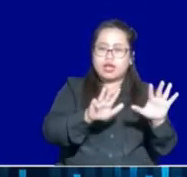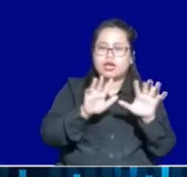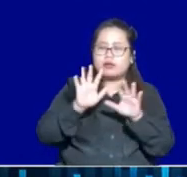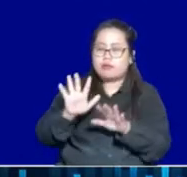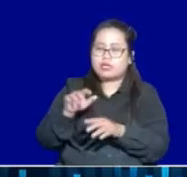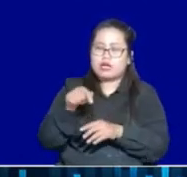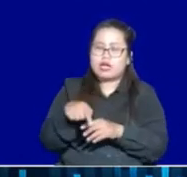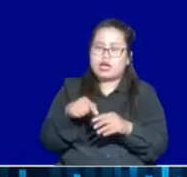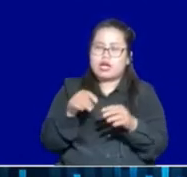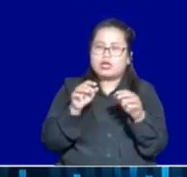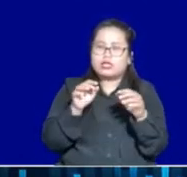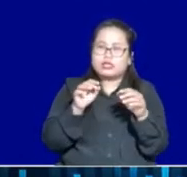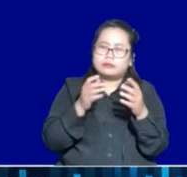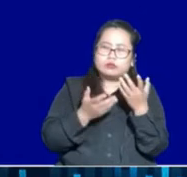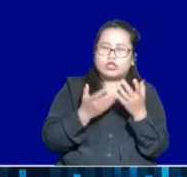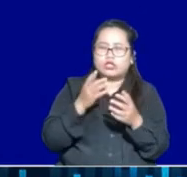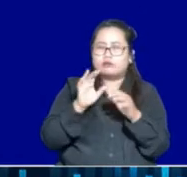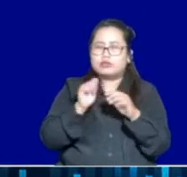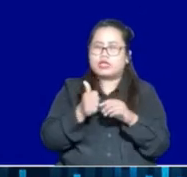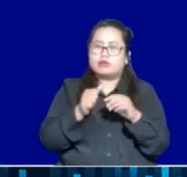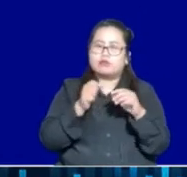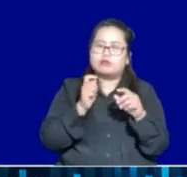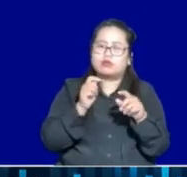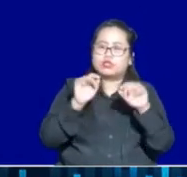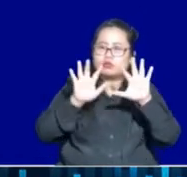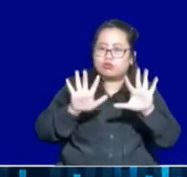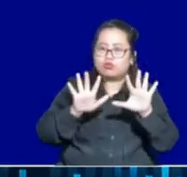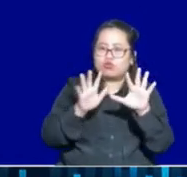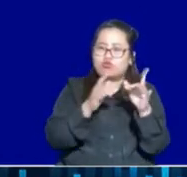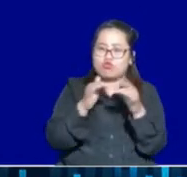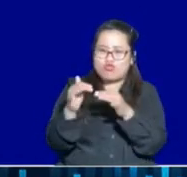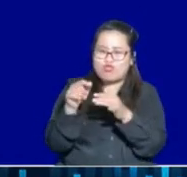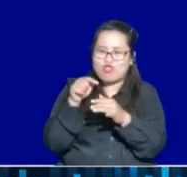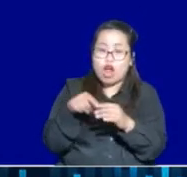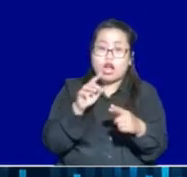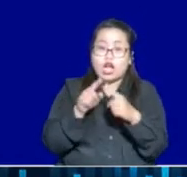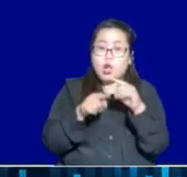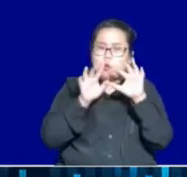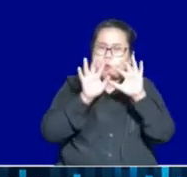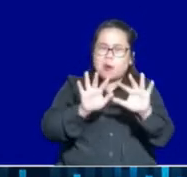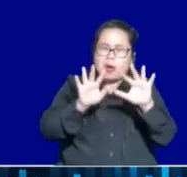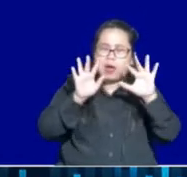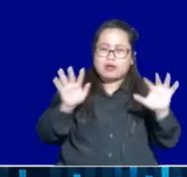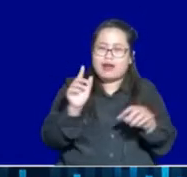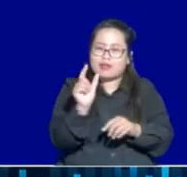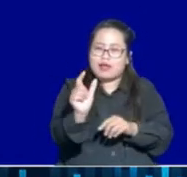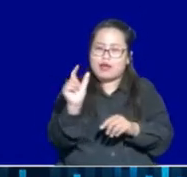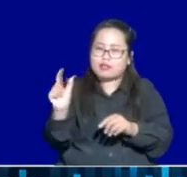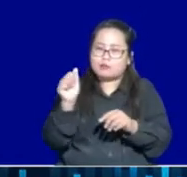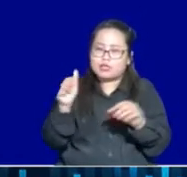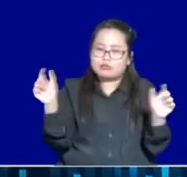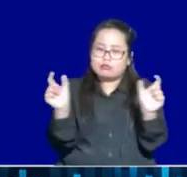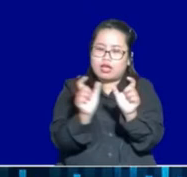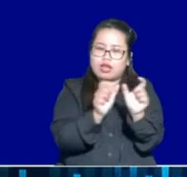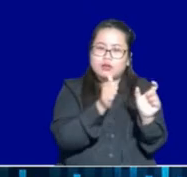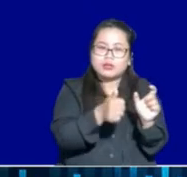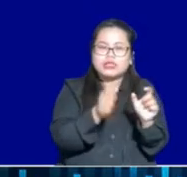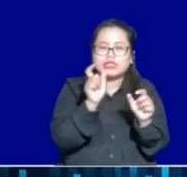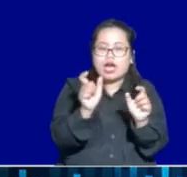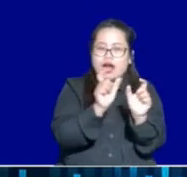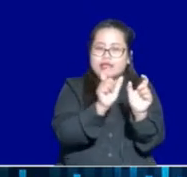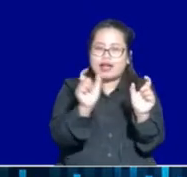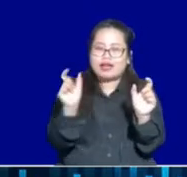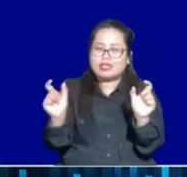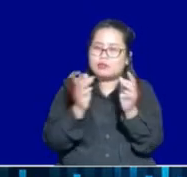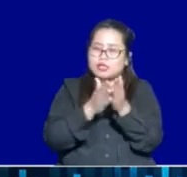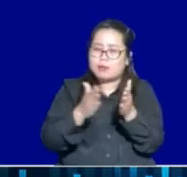have, the more words you can put together, and the longer the words. So in other words, the more